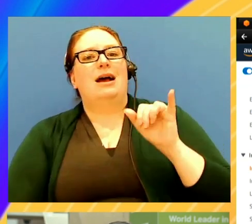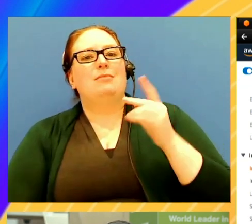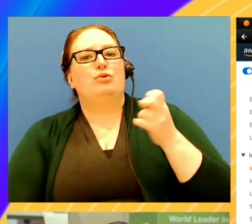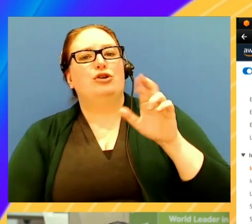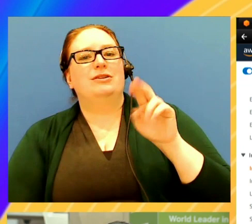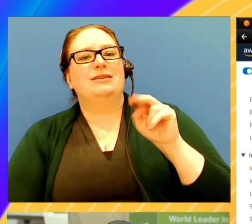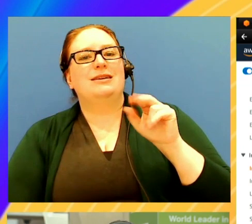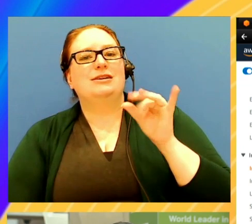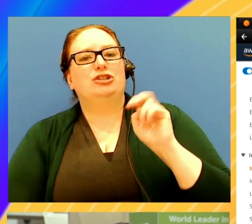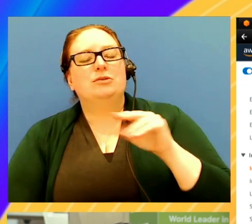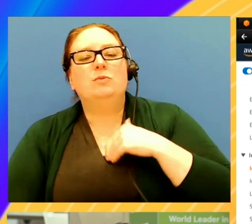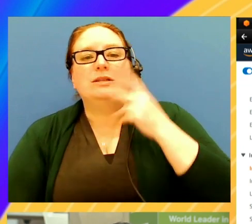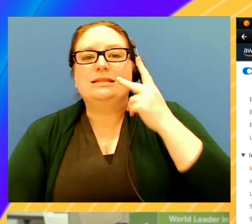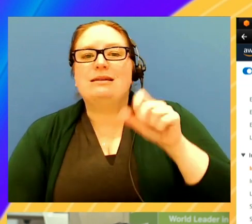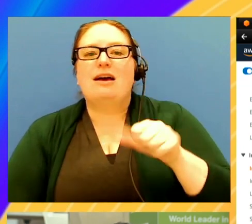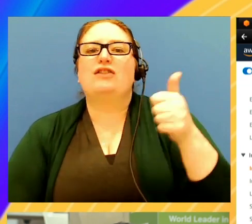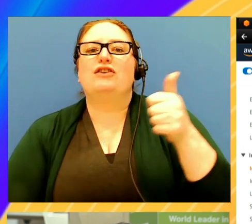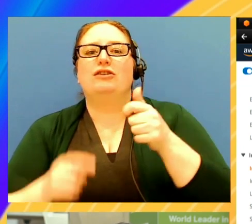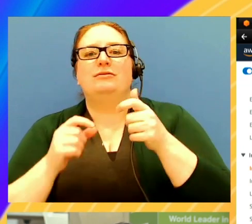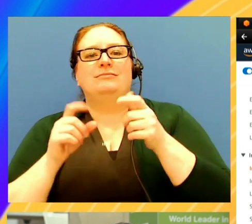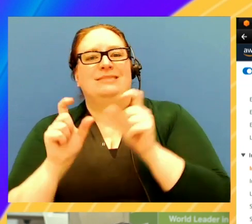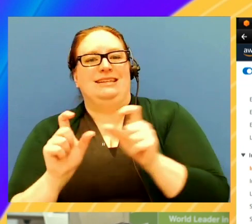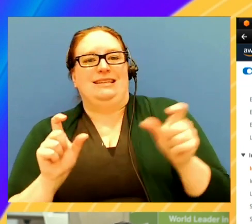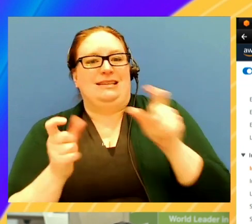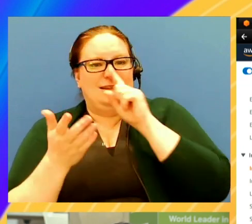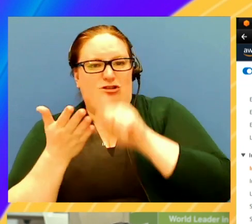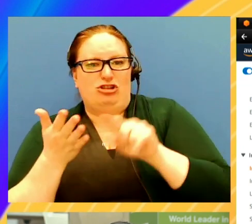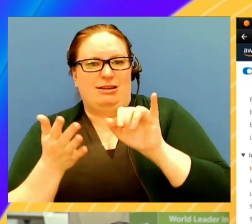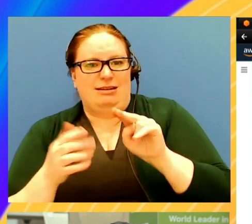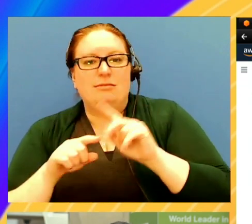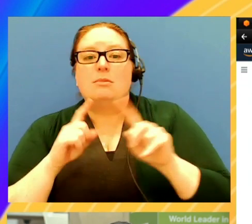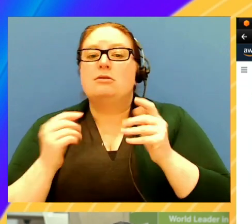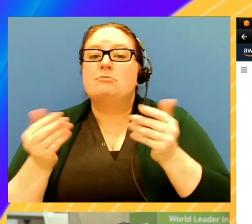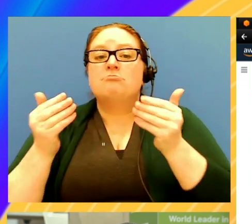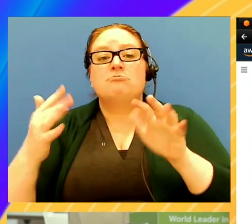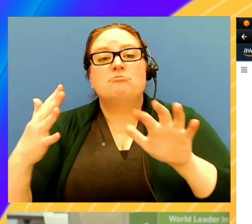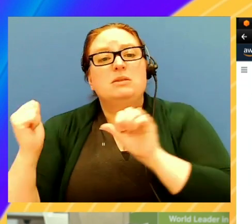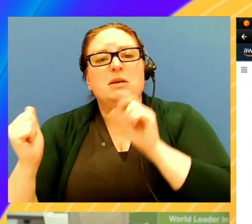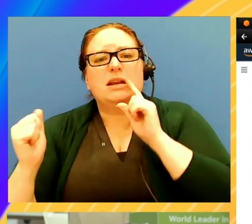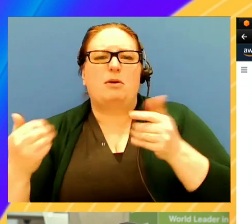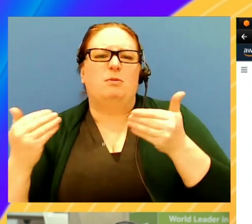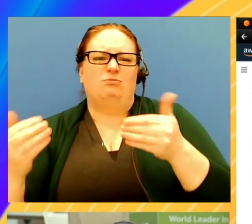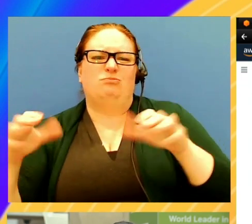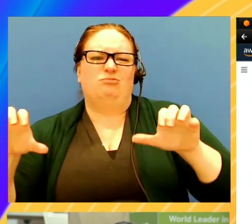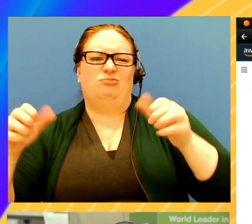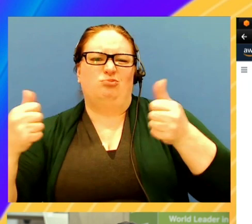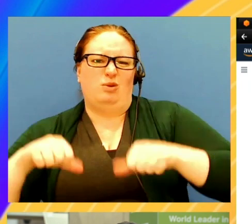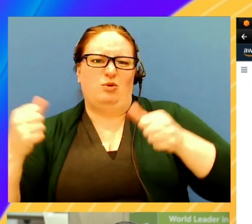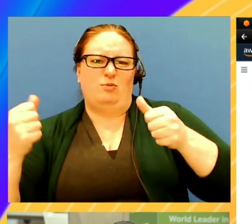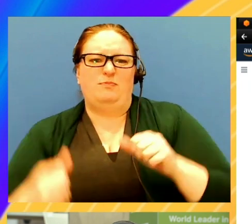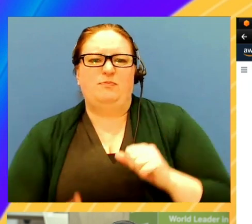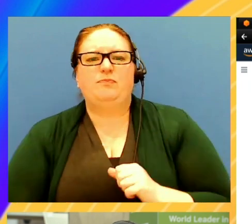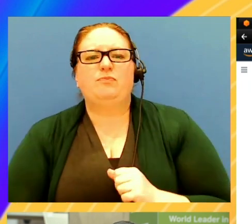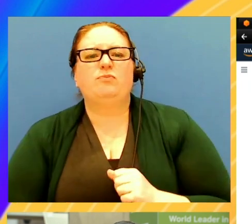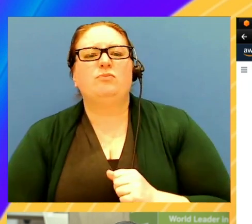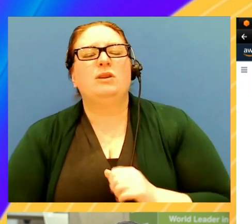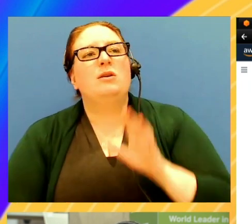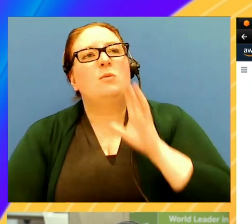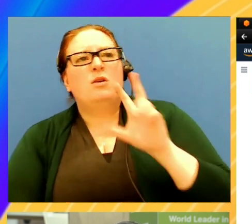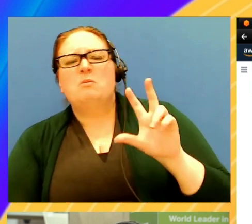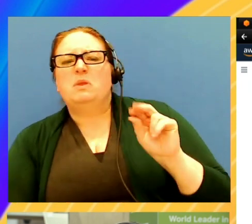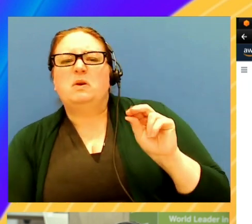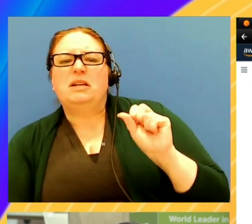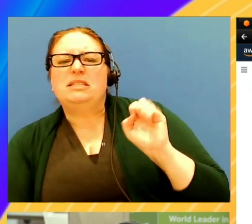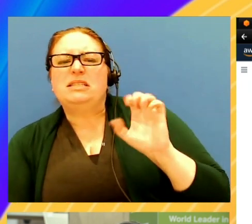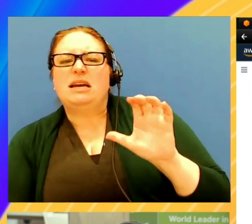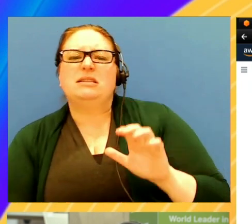other instances check in. But just to speed things up a little bit, I'm just going to go ahead and perform a reboot. Sure. So this will probably take about 30 seconds to a